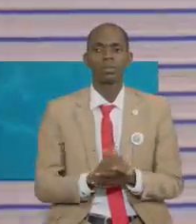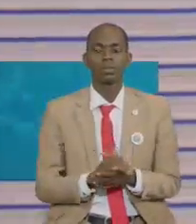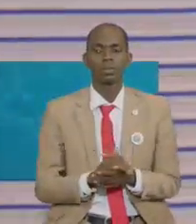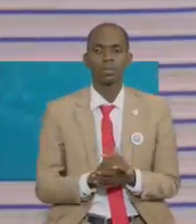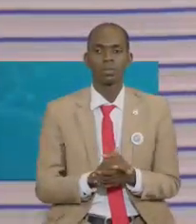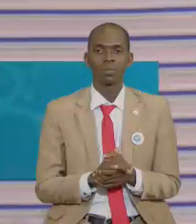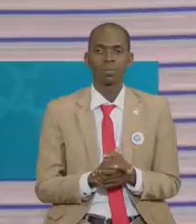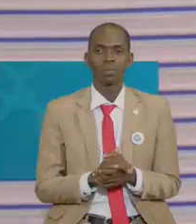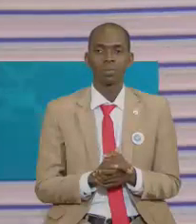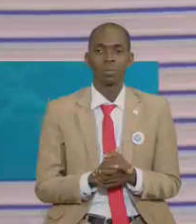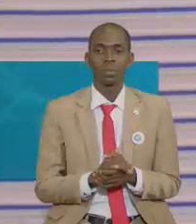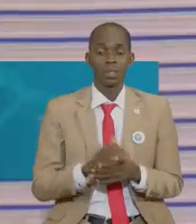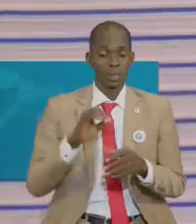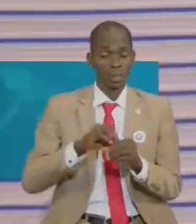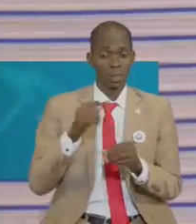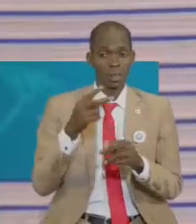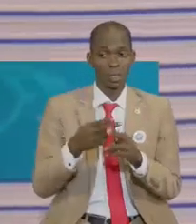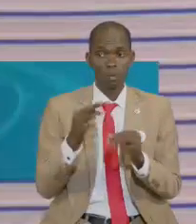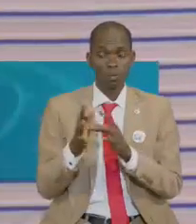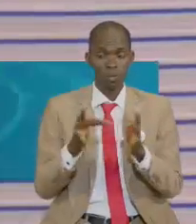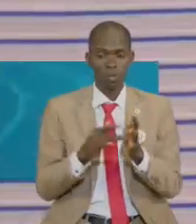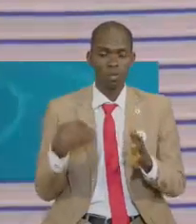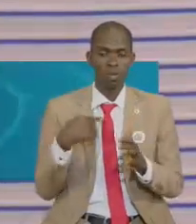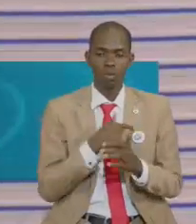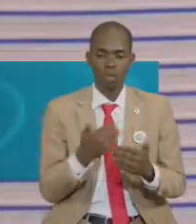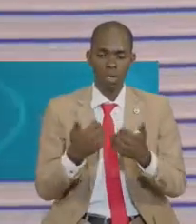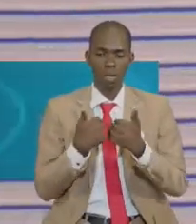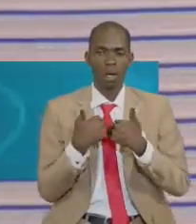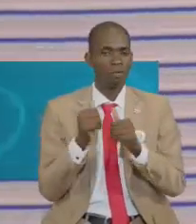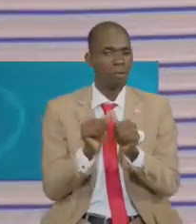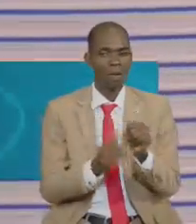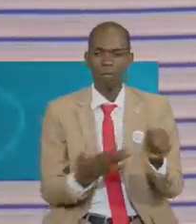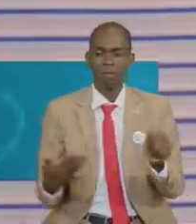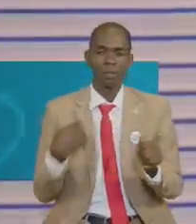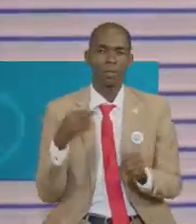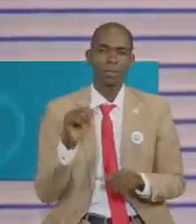In the name of Jesus, we possess everything we need.